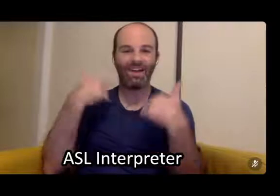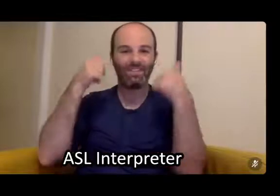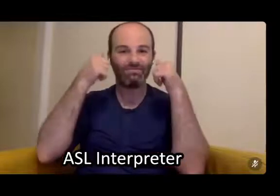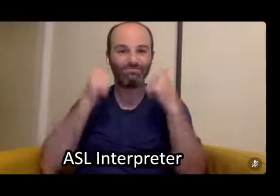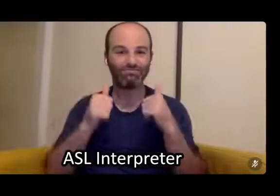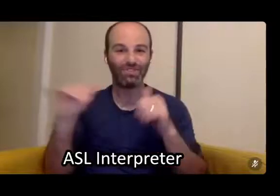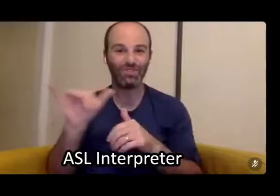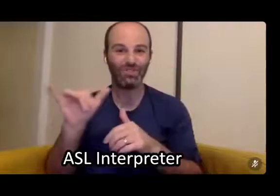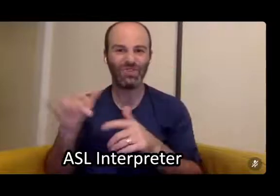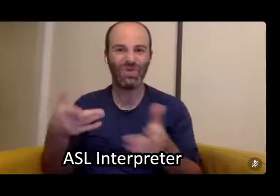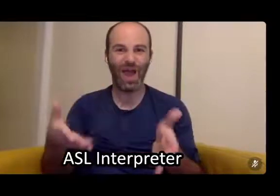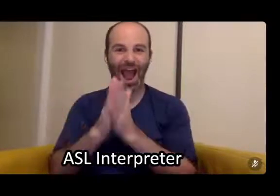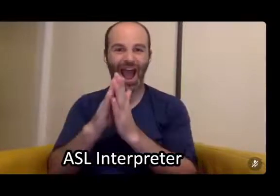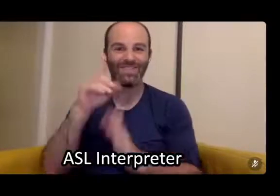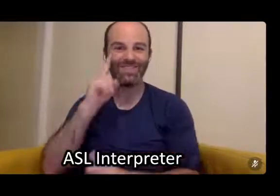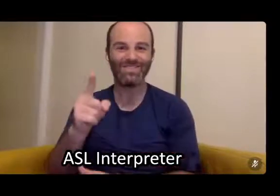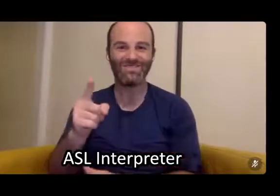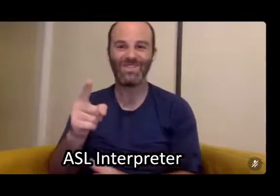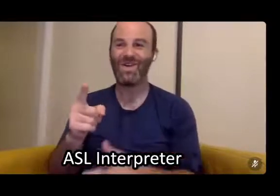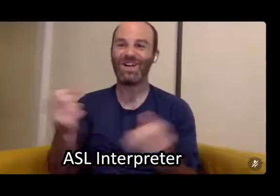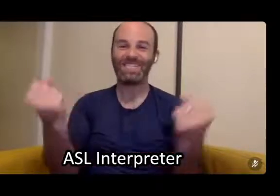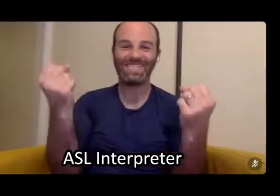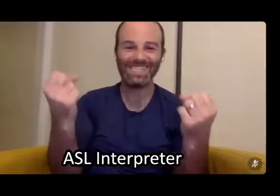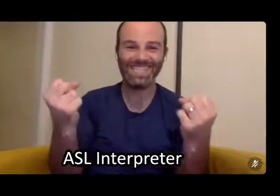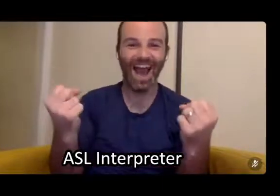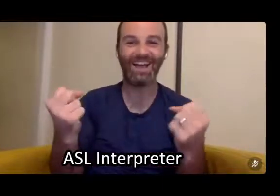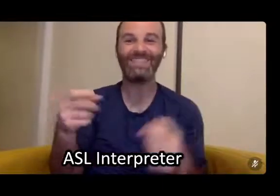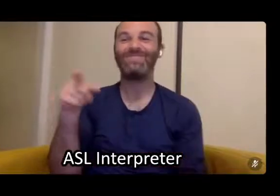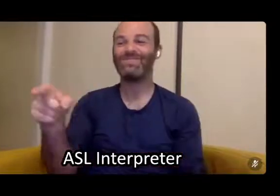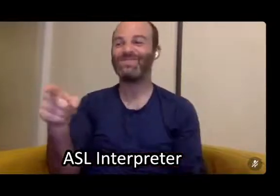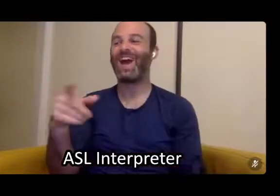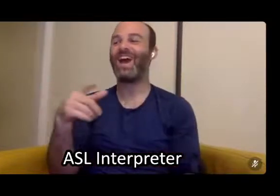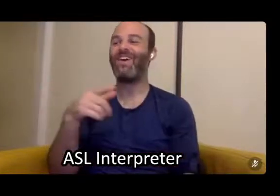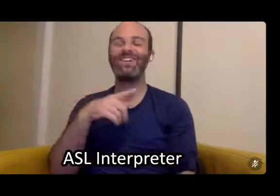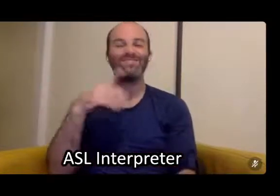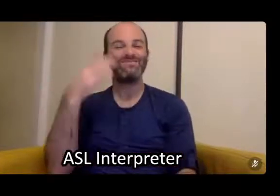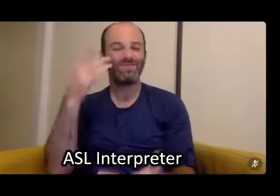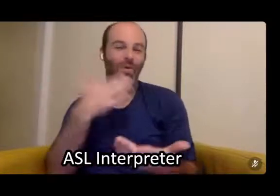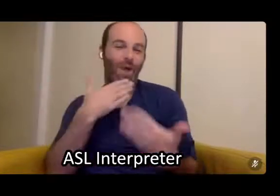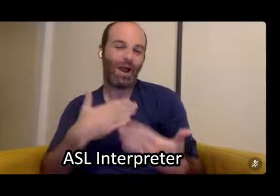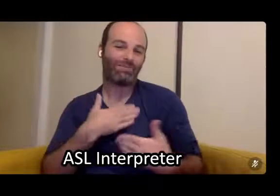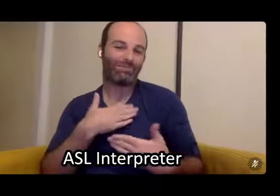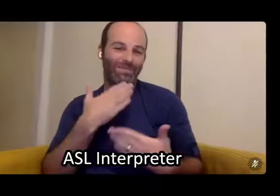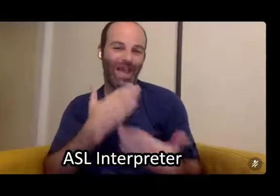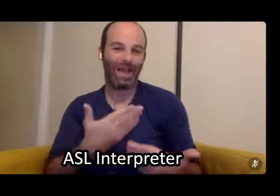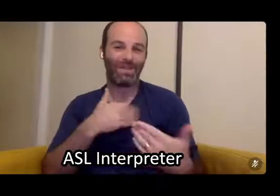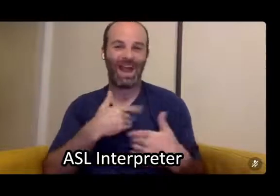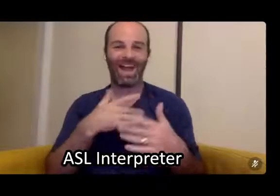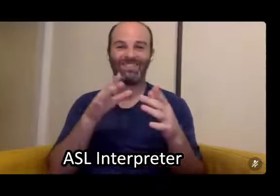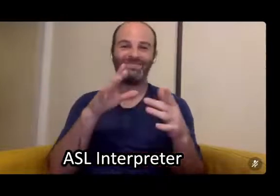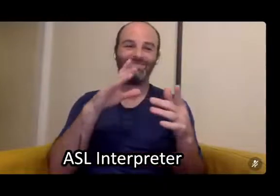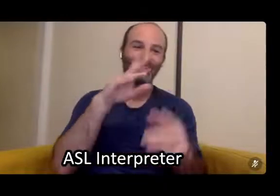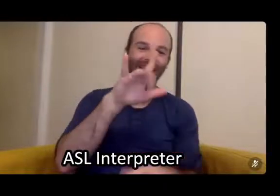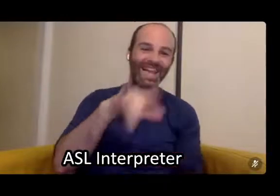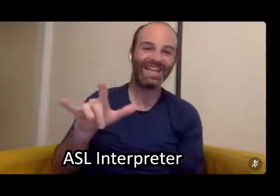one. Yeah, Richard and Jared had a falling out before the event here, but it's okay. They're good friends now.